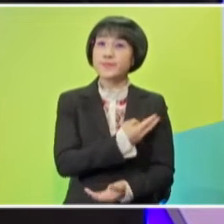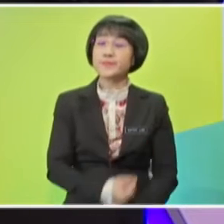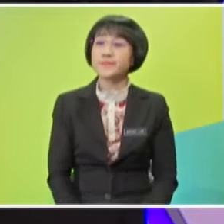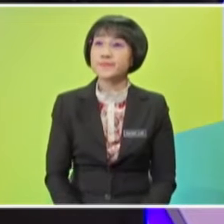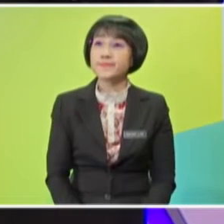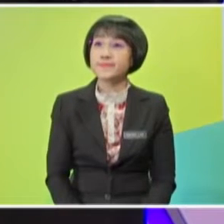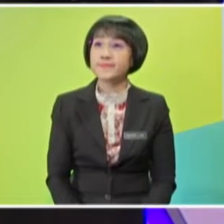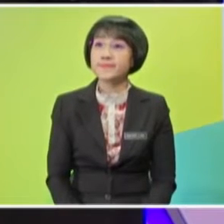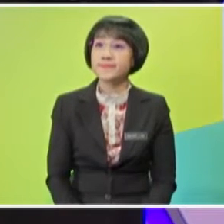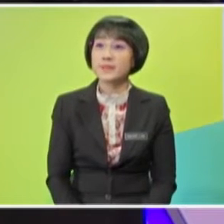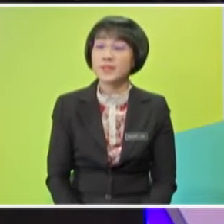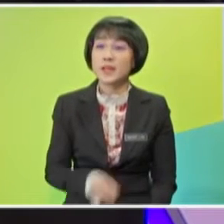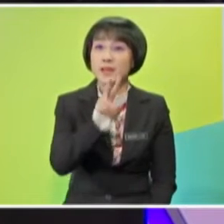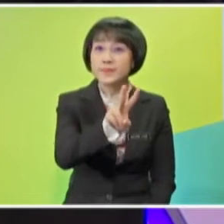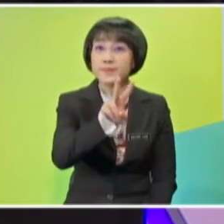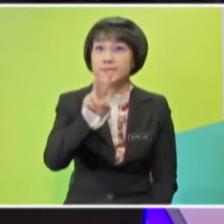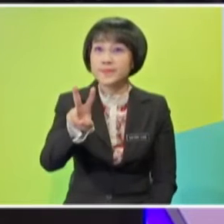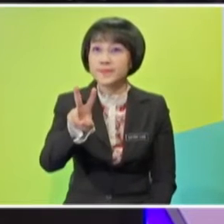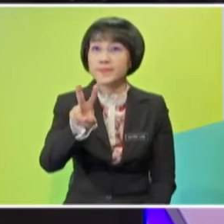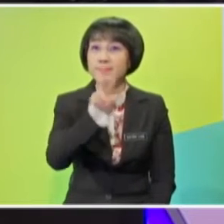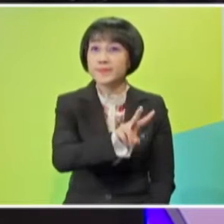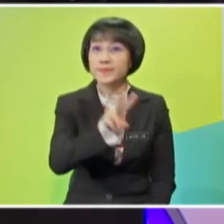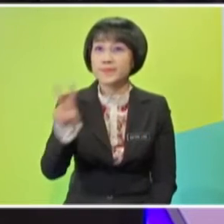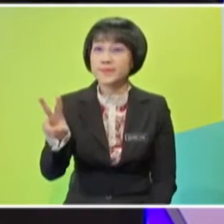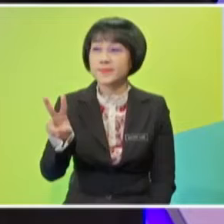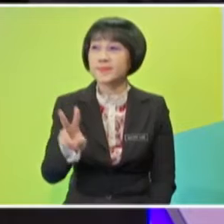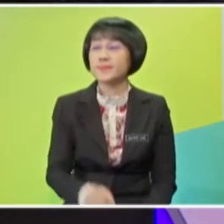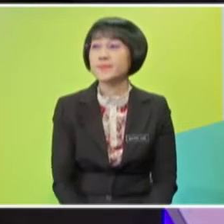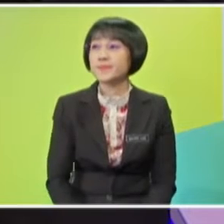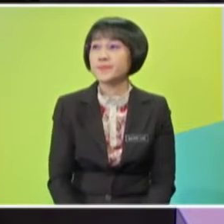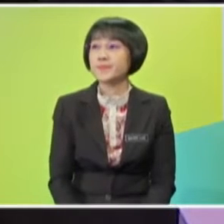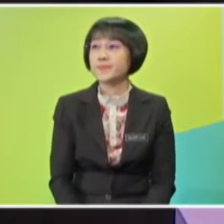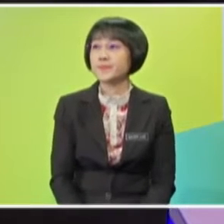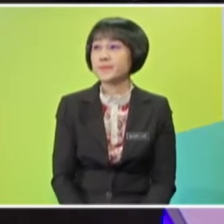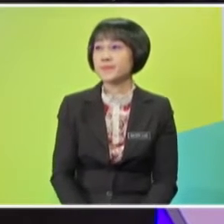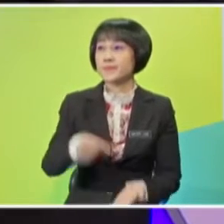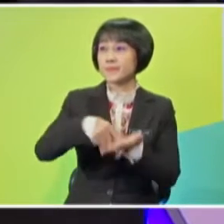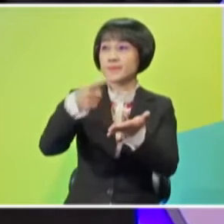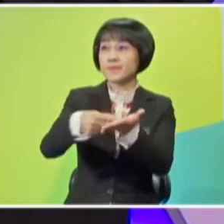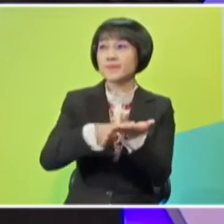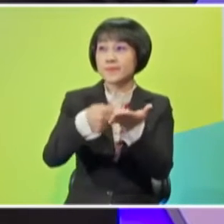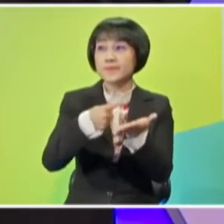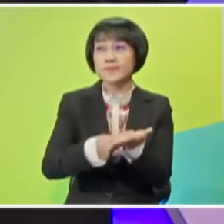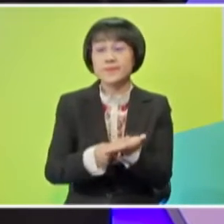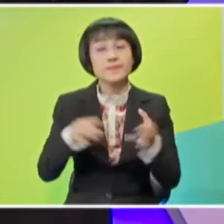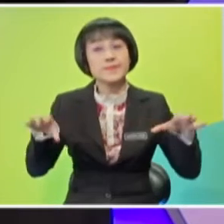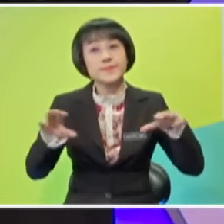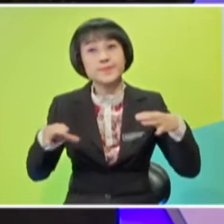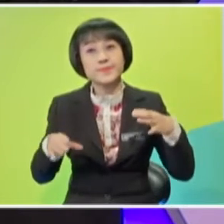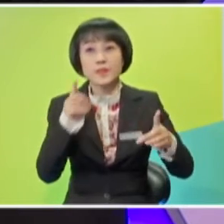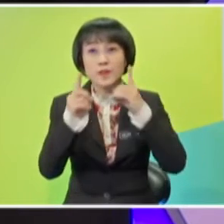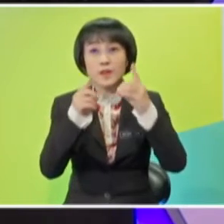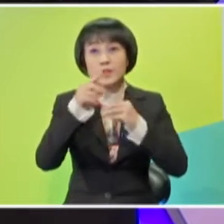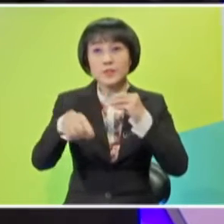pair them up. Yeah. Because let's see. Okay, this is the discussion that they need to do. Okay. Yeah. Talk